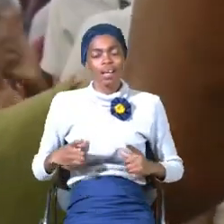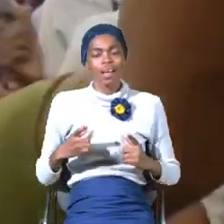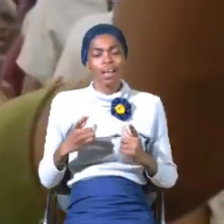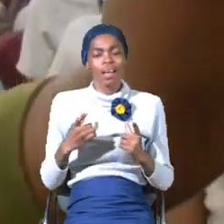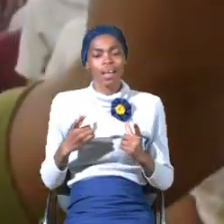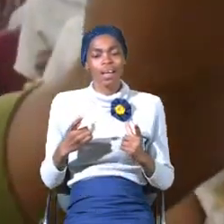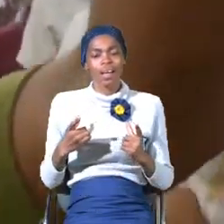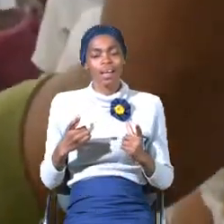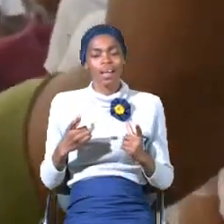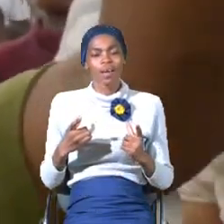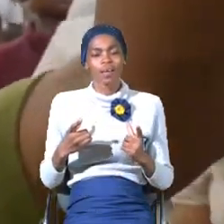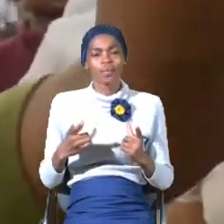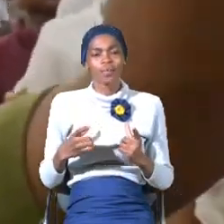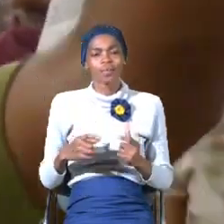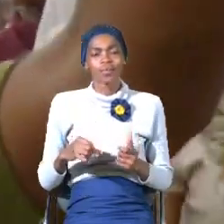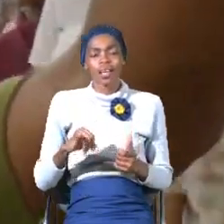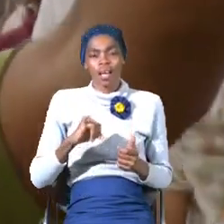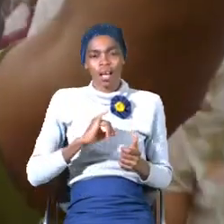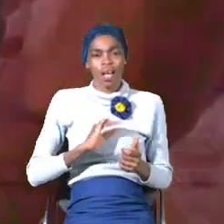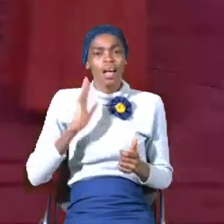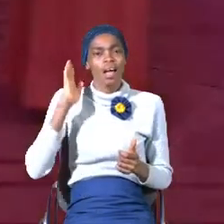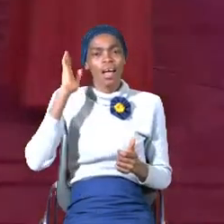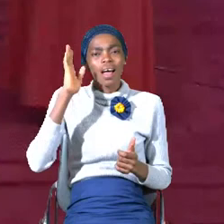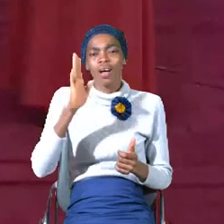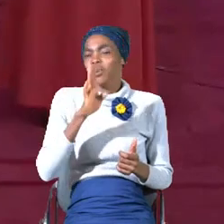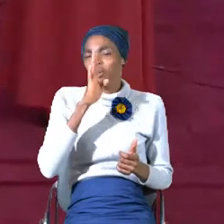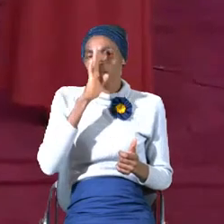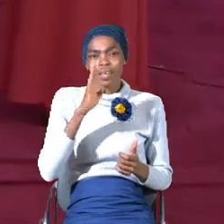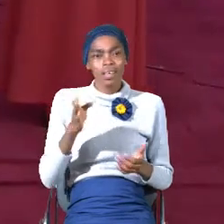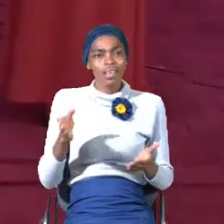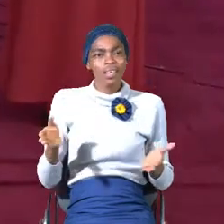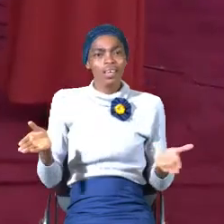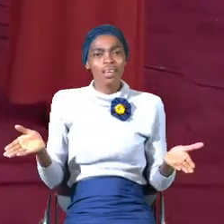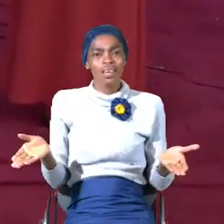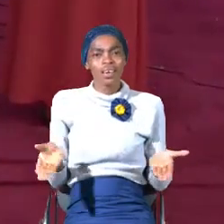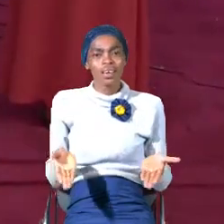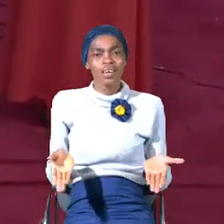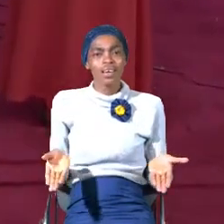Say, I'll be here.